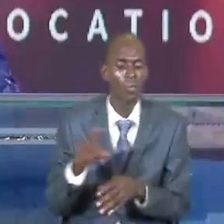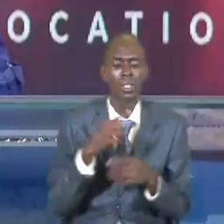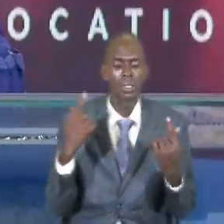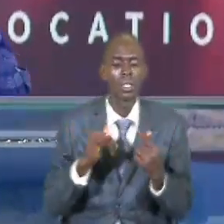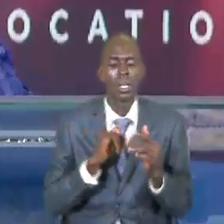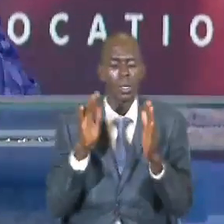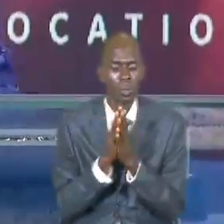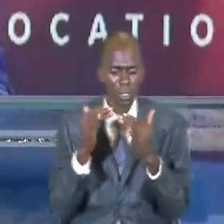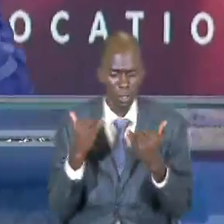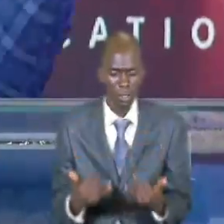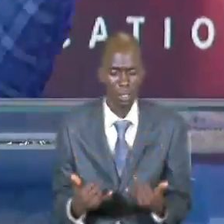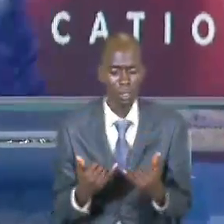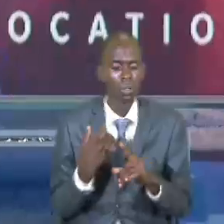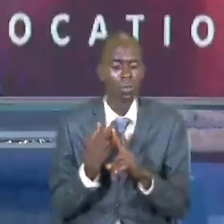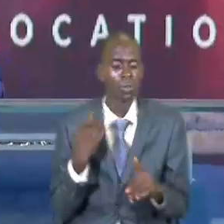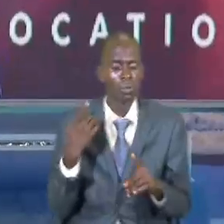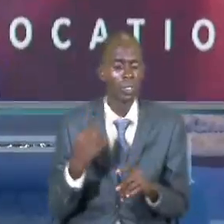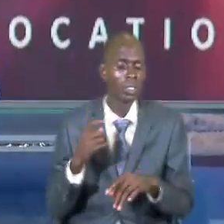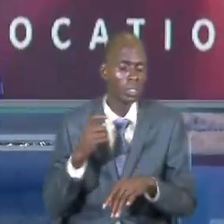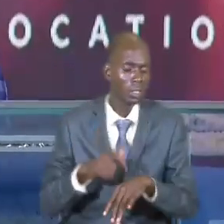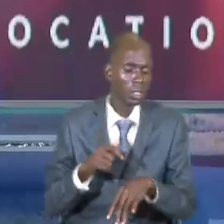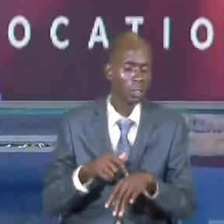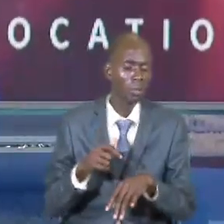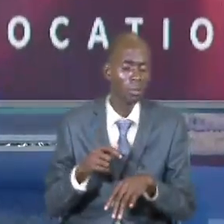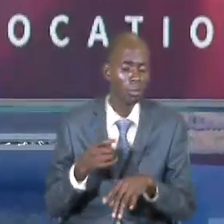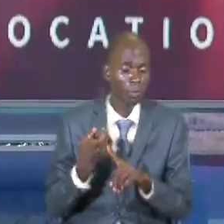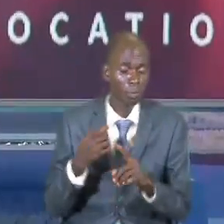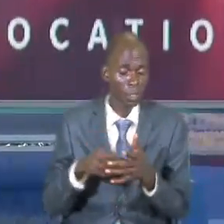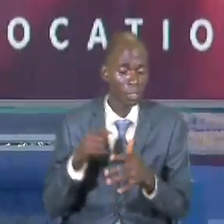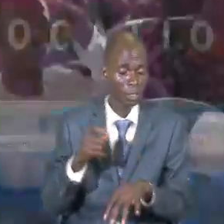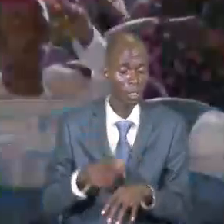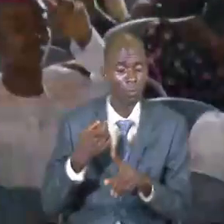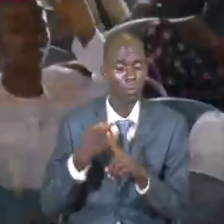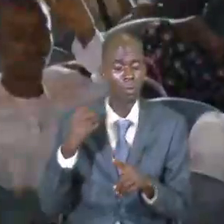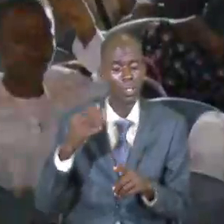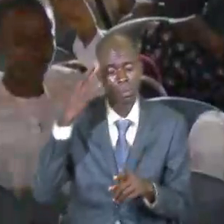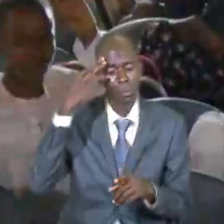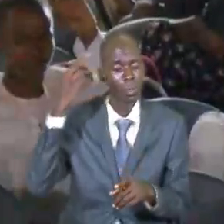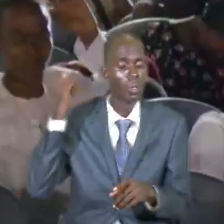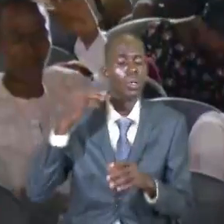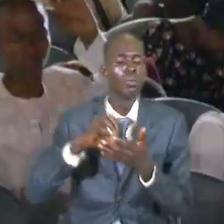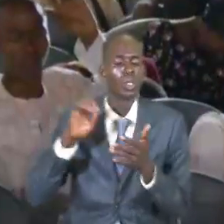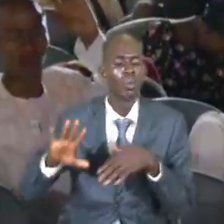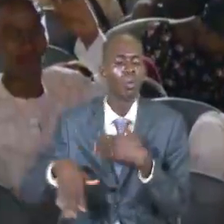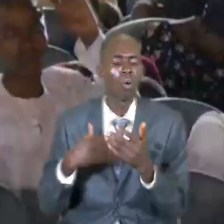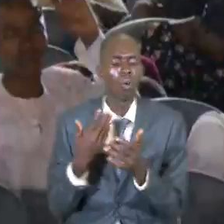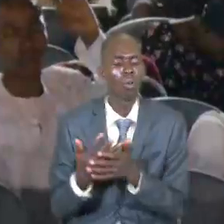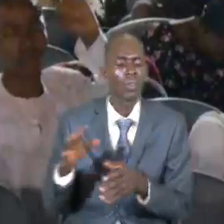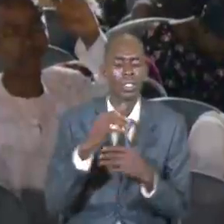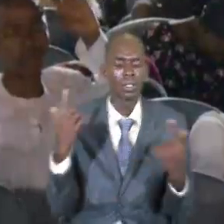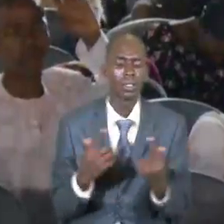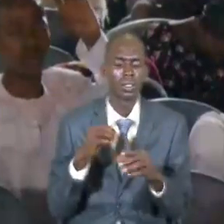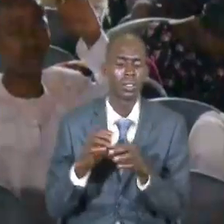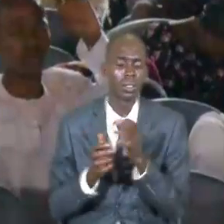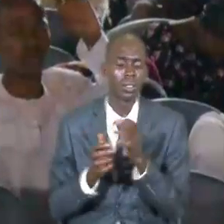memory, from their mind, blot out all their transgressions in Jesus' name. And I pray that your goodness